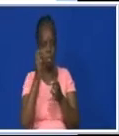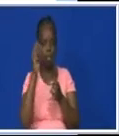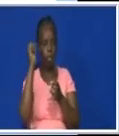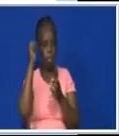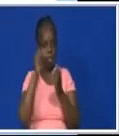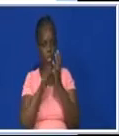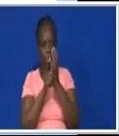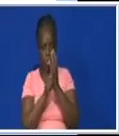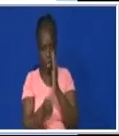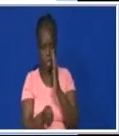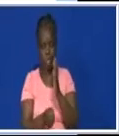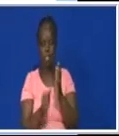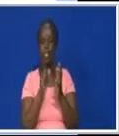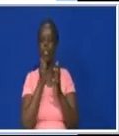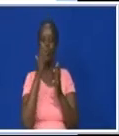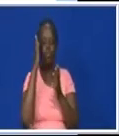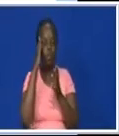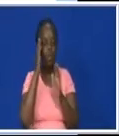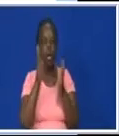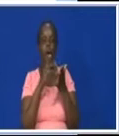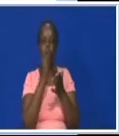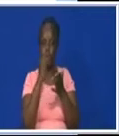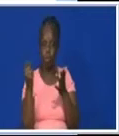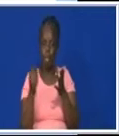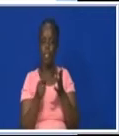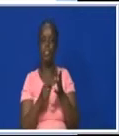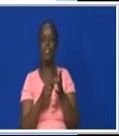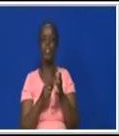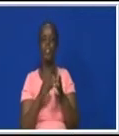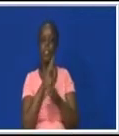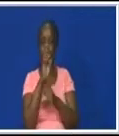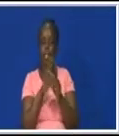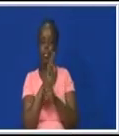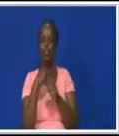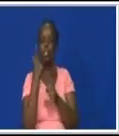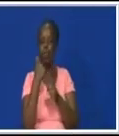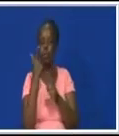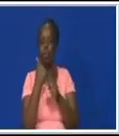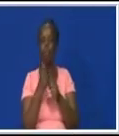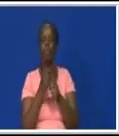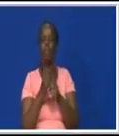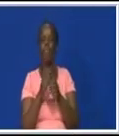So the illiterate people can just use the word of mouth. they are not going to write.